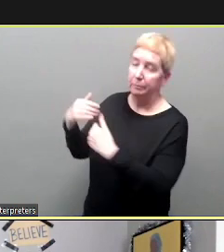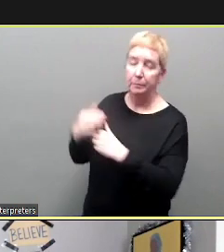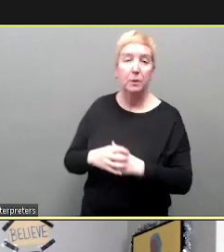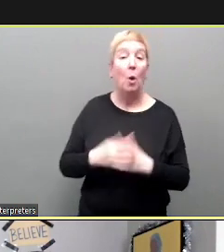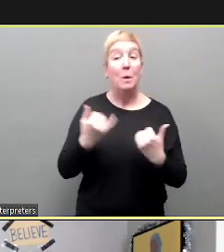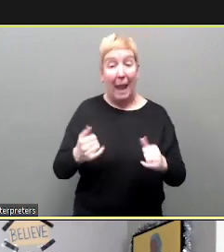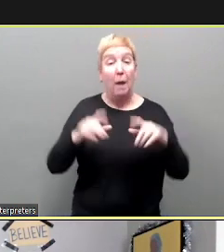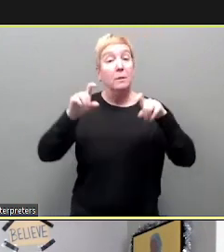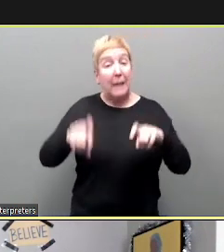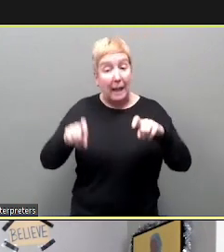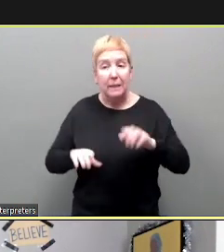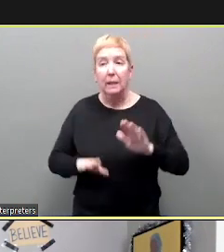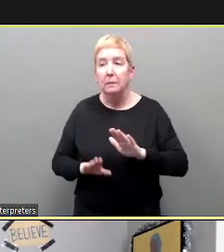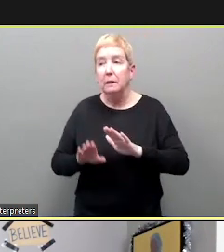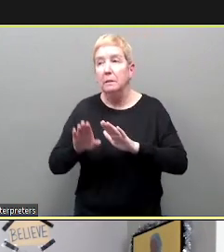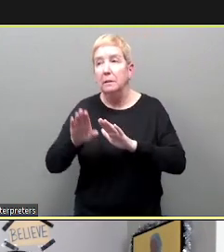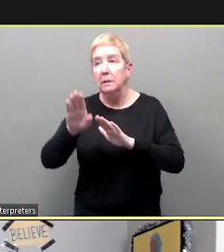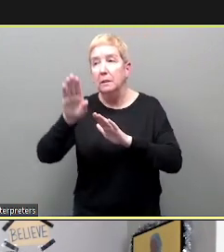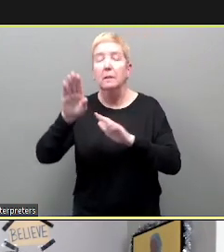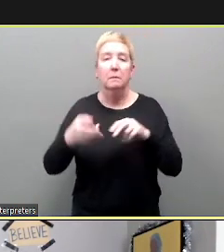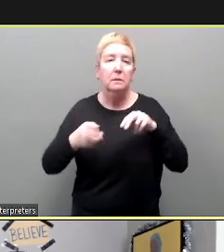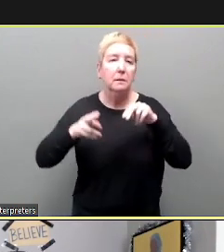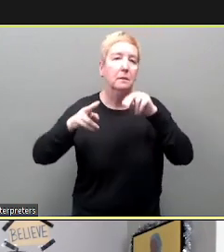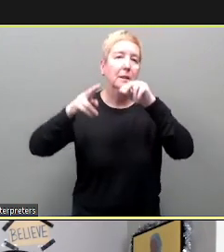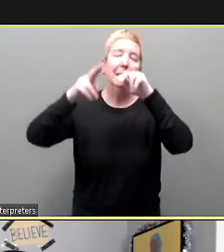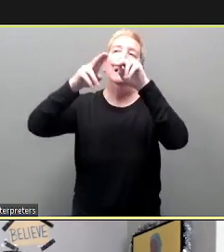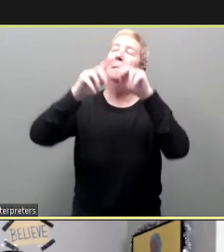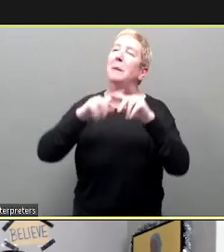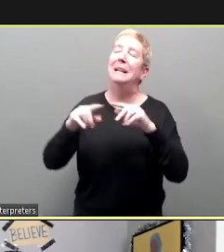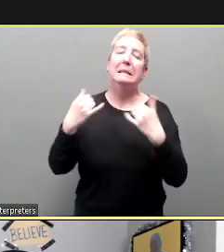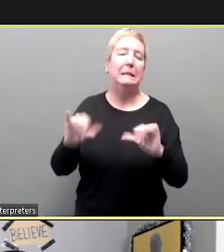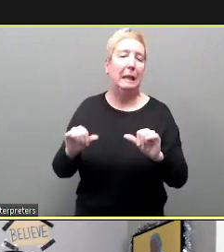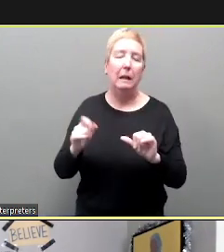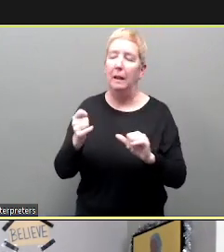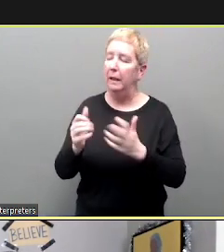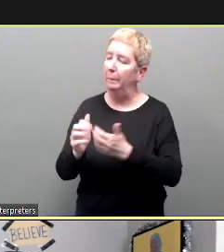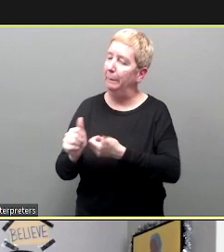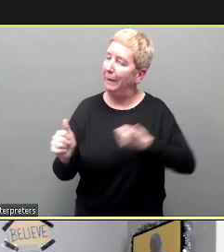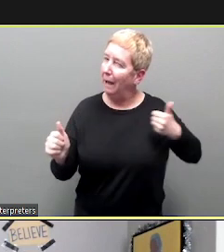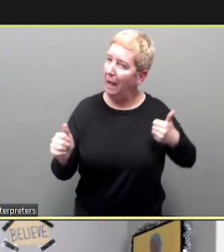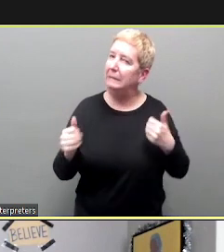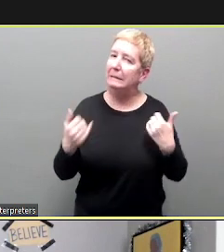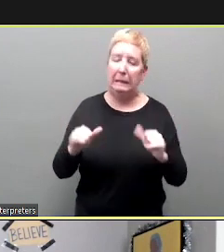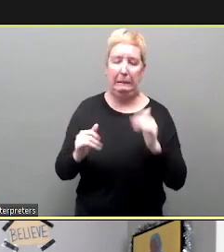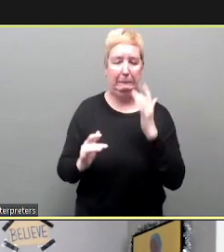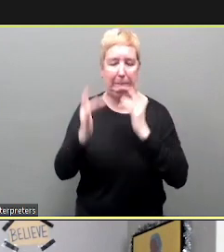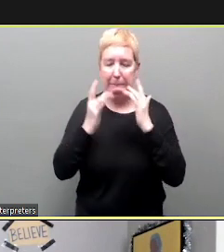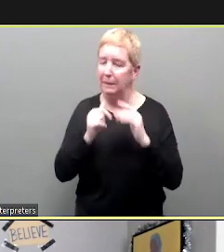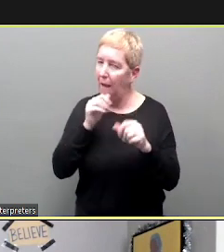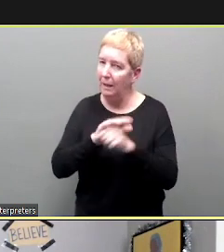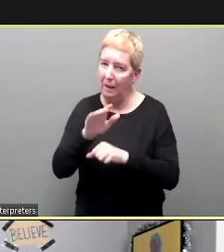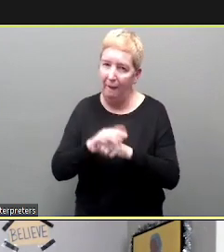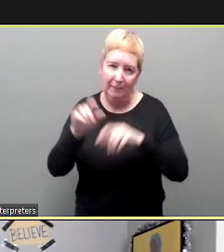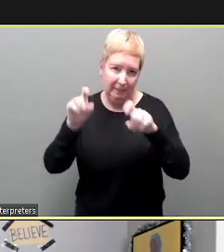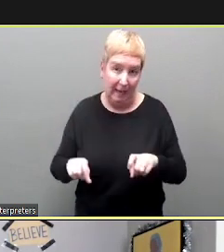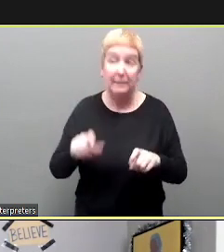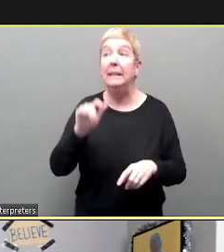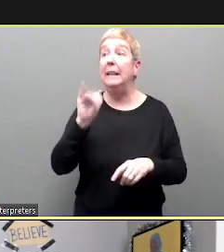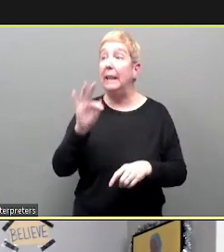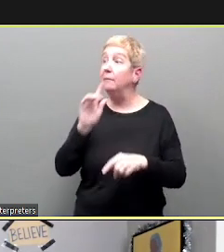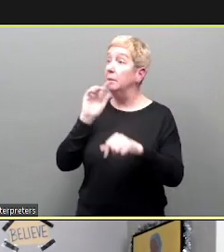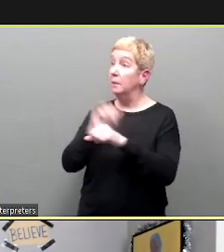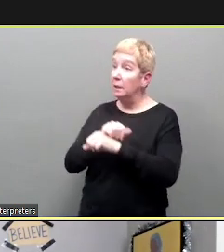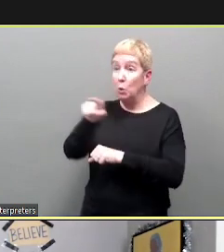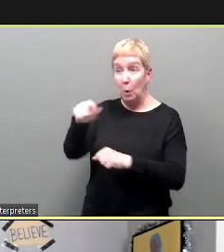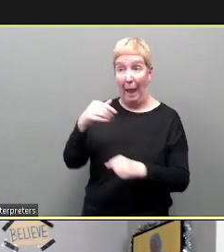as a nation trying to ramp up, but not quite catching up to Omicron just yet, right? If you are able to get a home test,